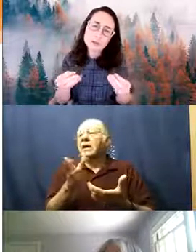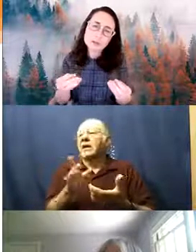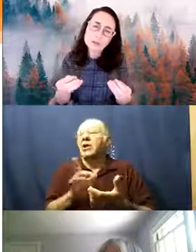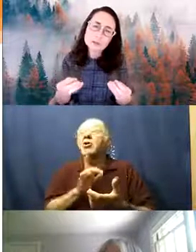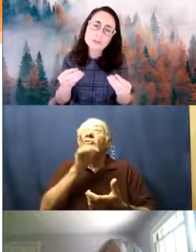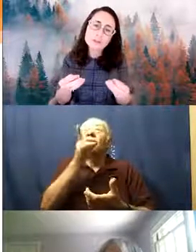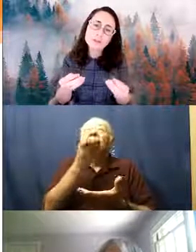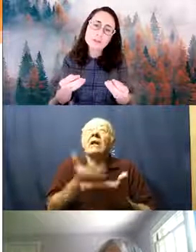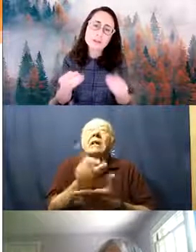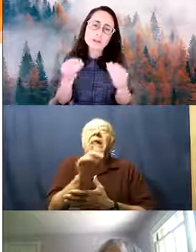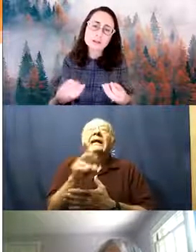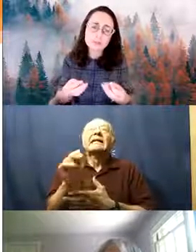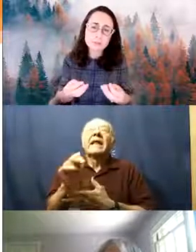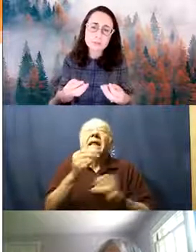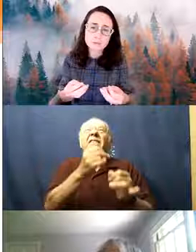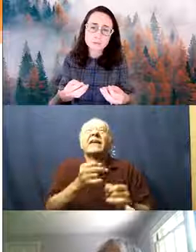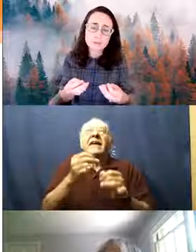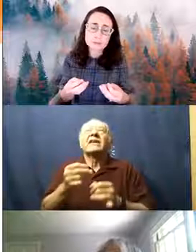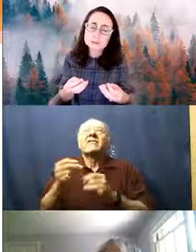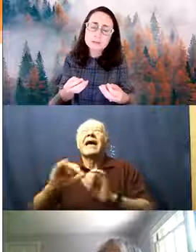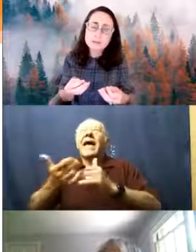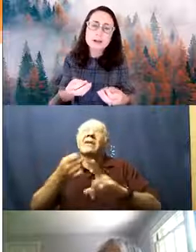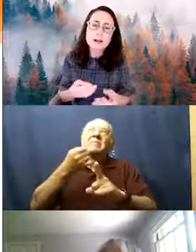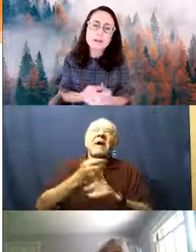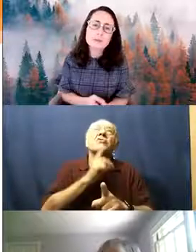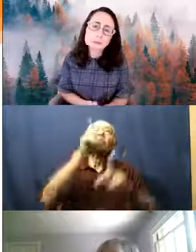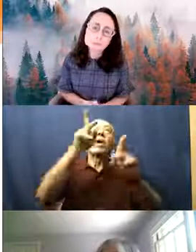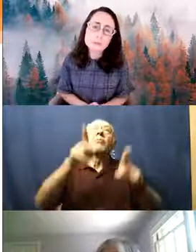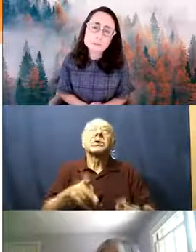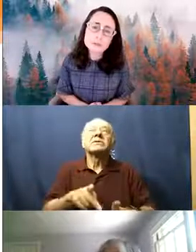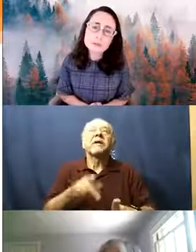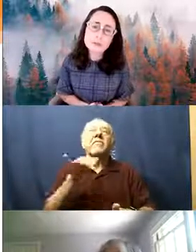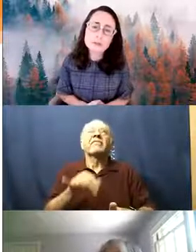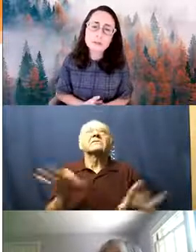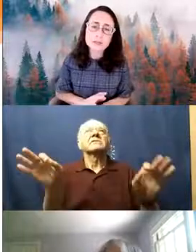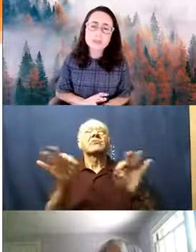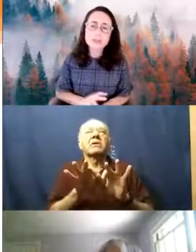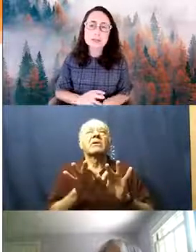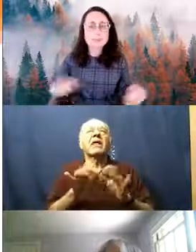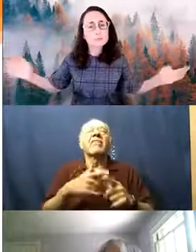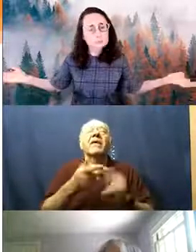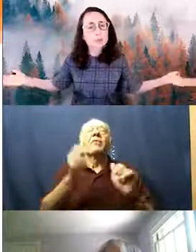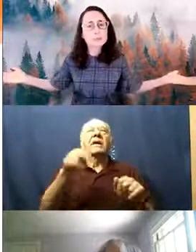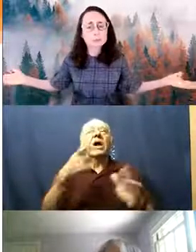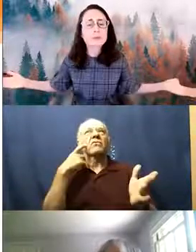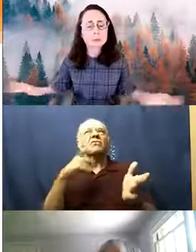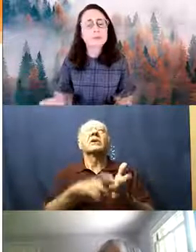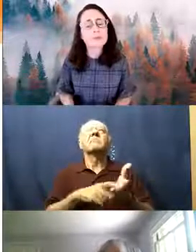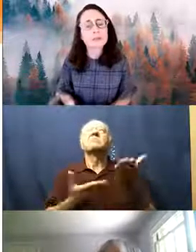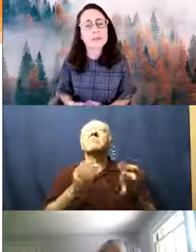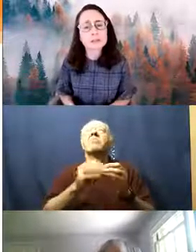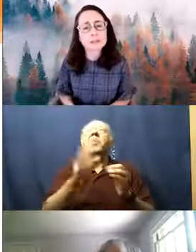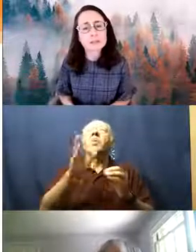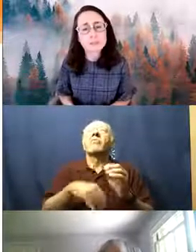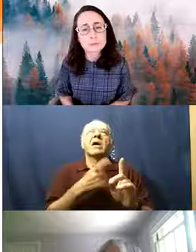to work with, the individual case, how did this impact a real person, is critical, so that then we can recognize probably more than this